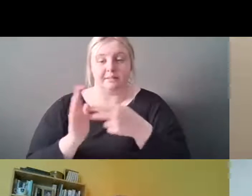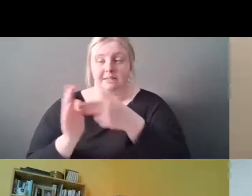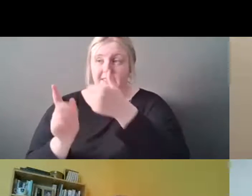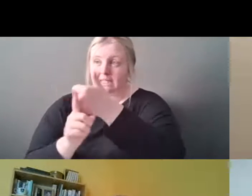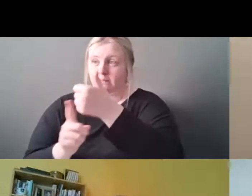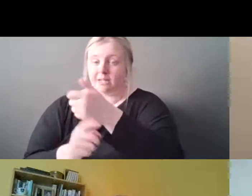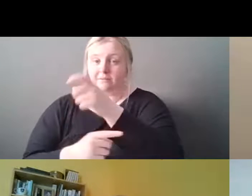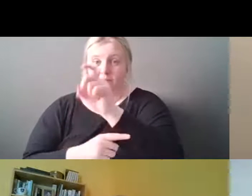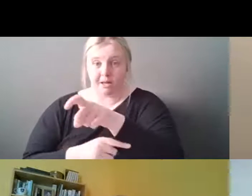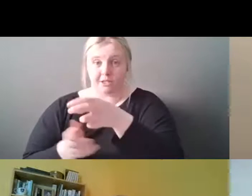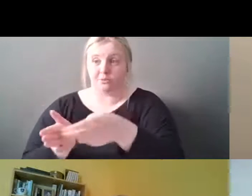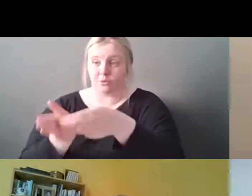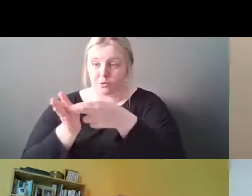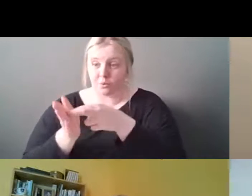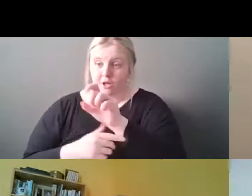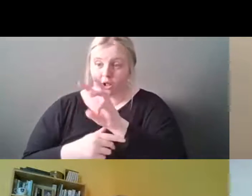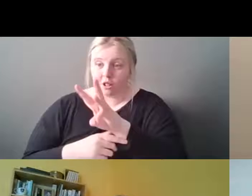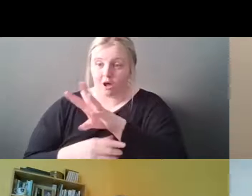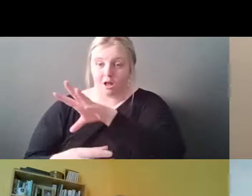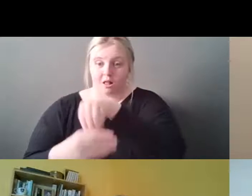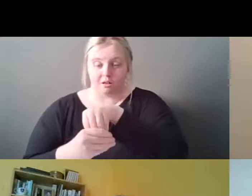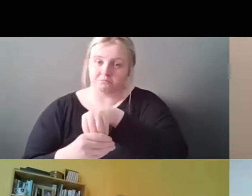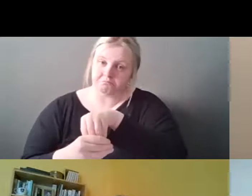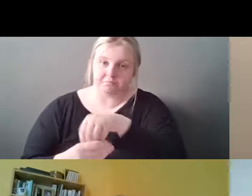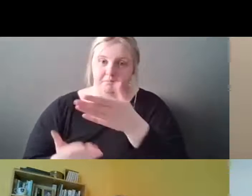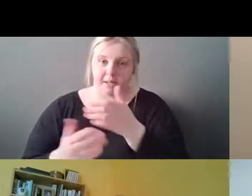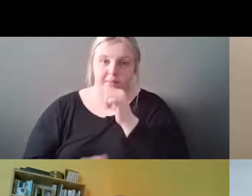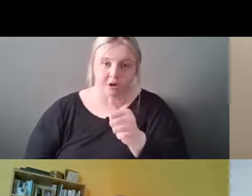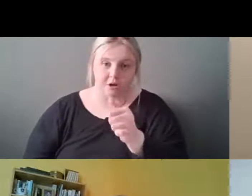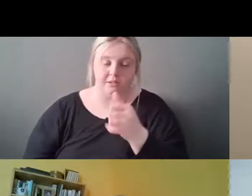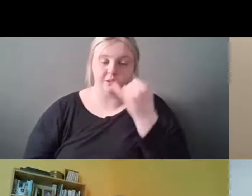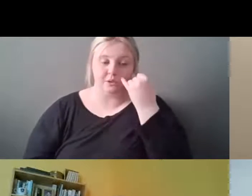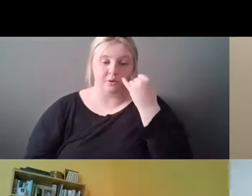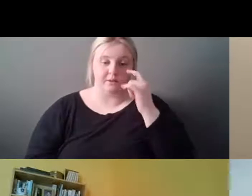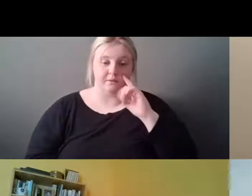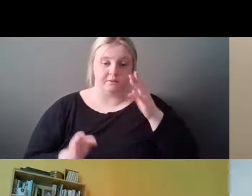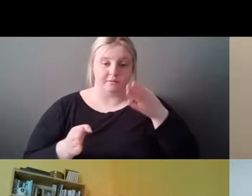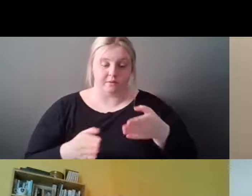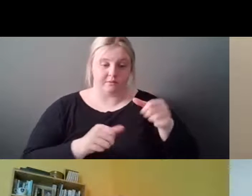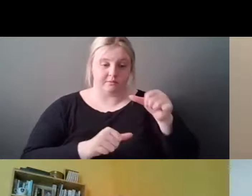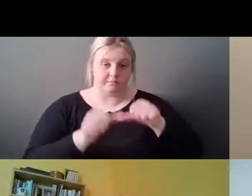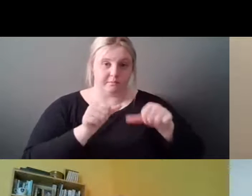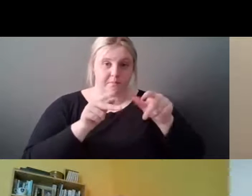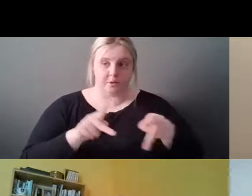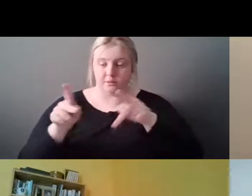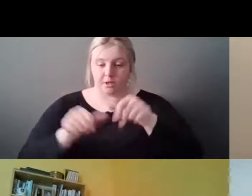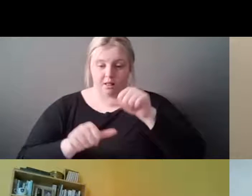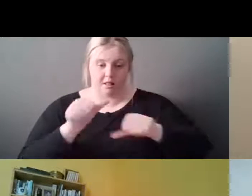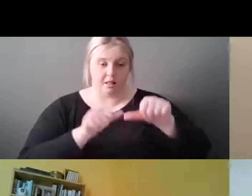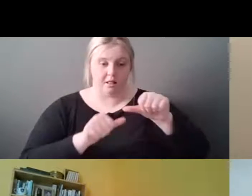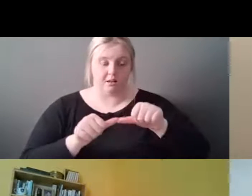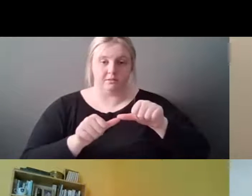something when we talk about peer-to-peer bullying behavior, because it doesn't go into the criminal activity.